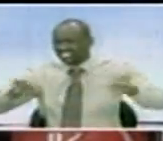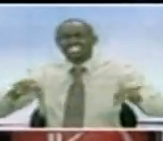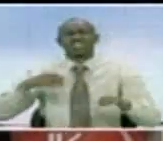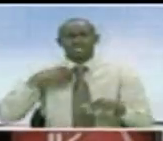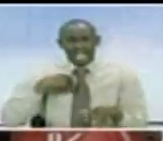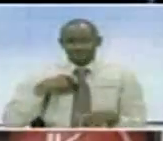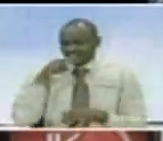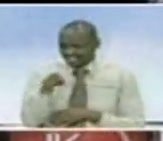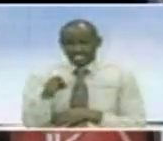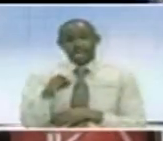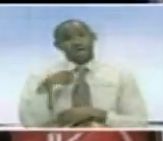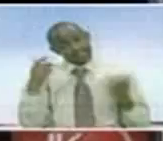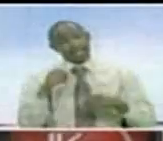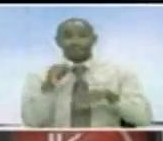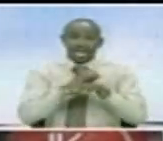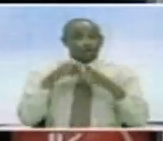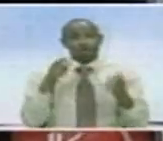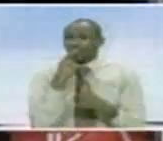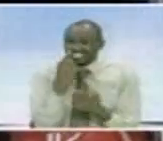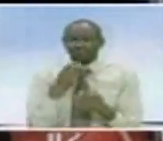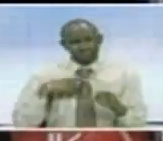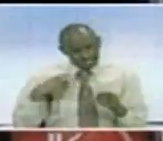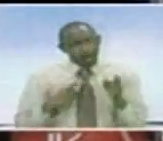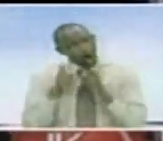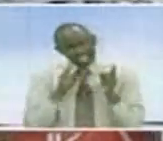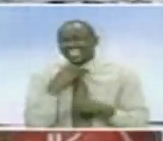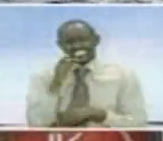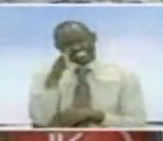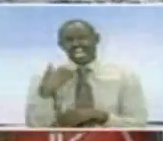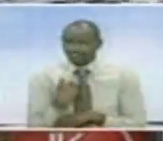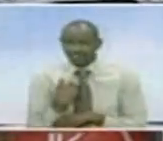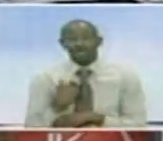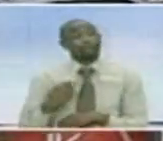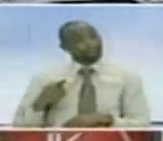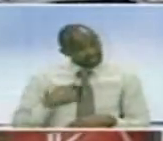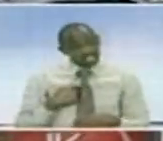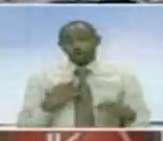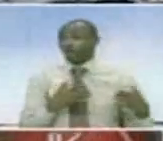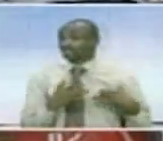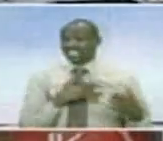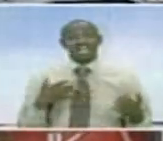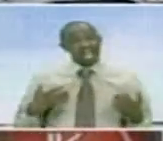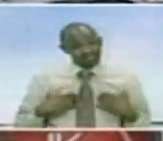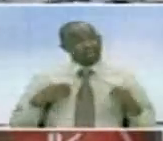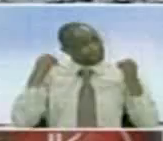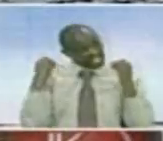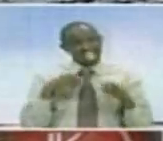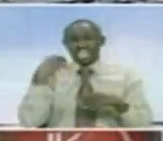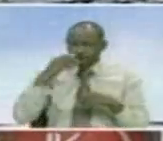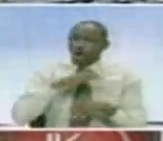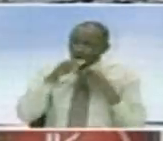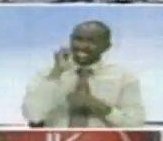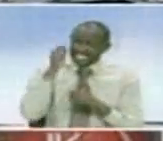gray. It's either black or white. Are you concerned about the hate level? I am concerned, and every Kenyan has a